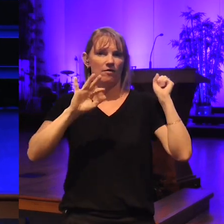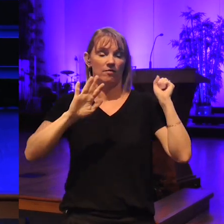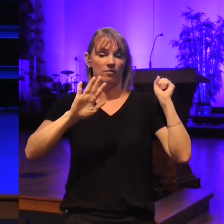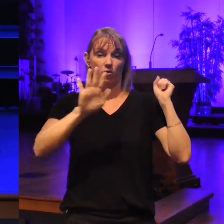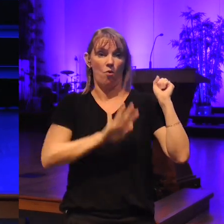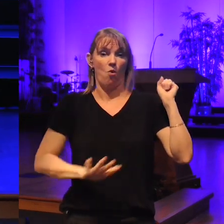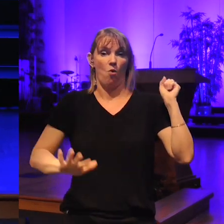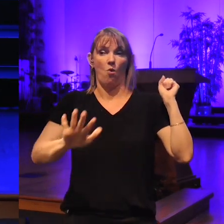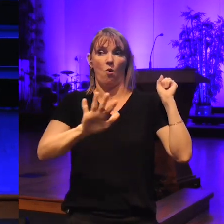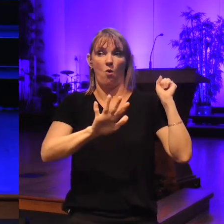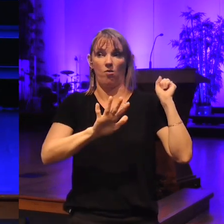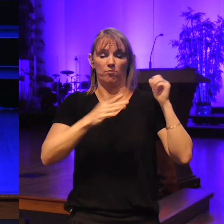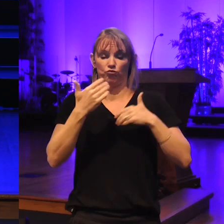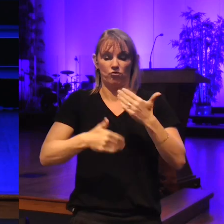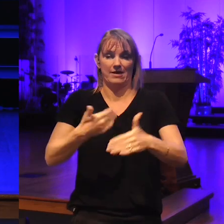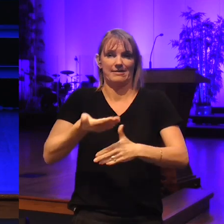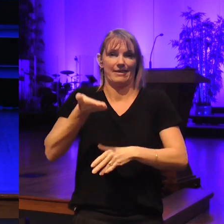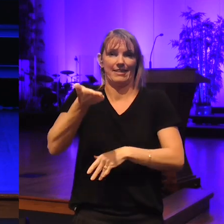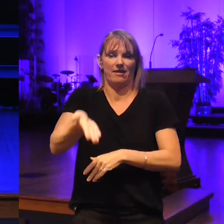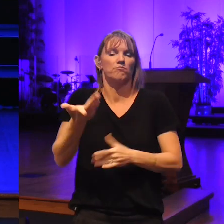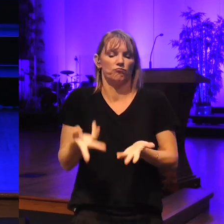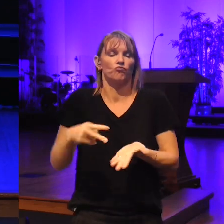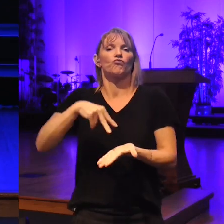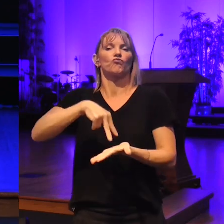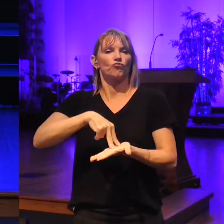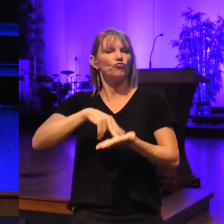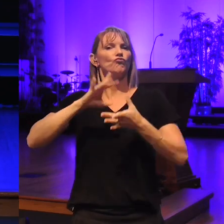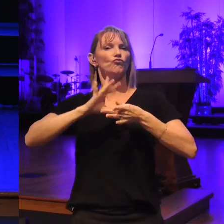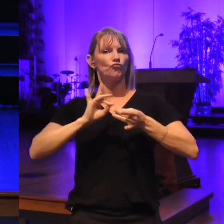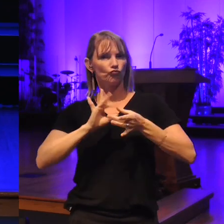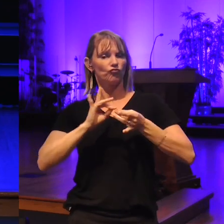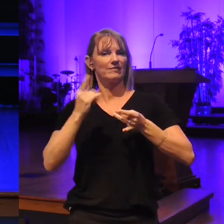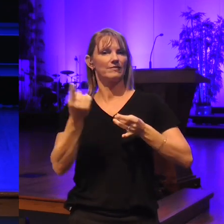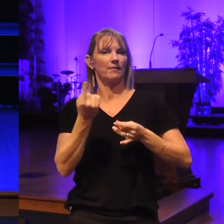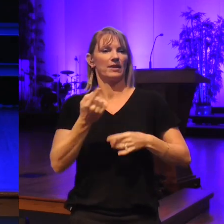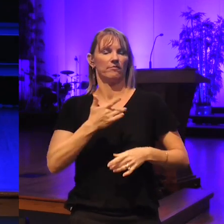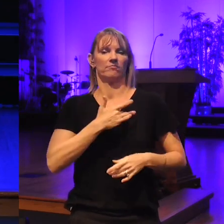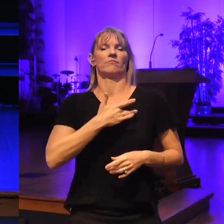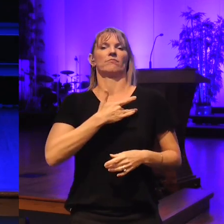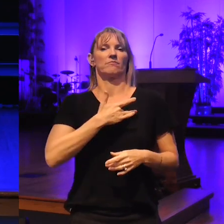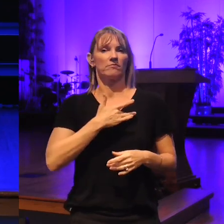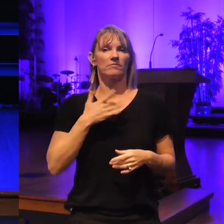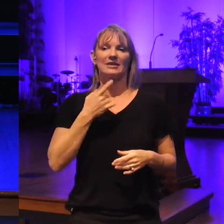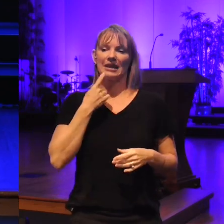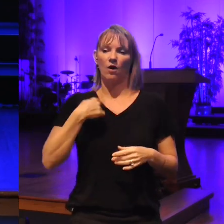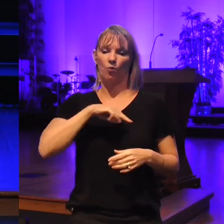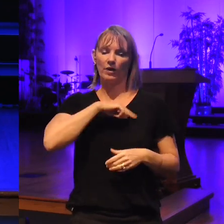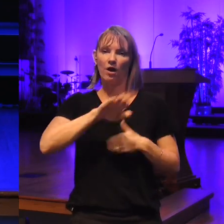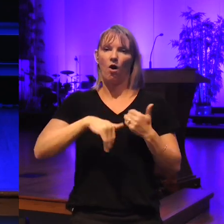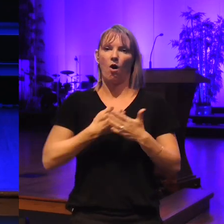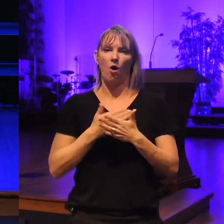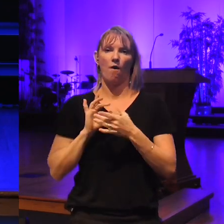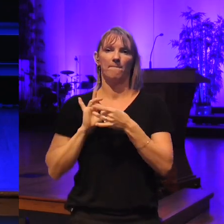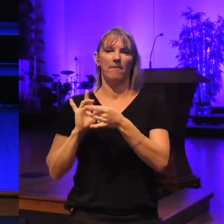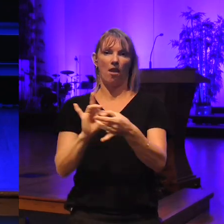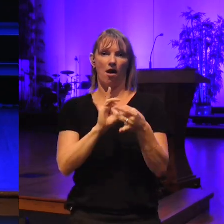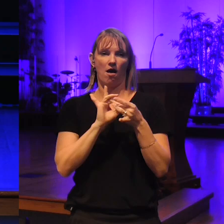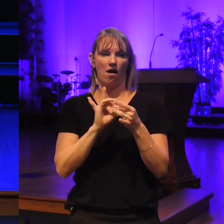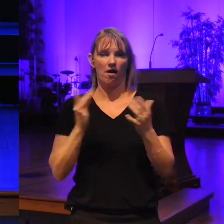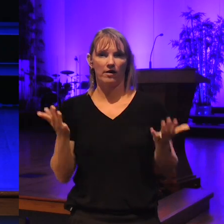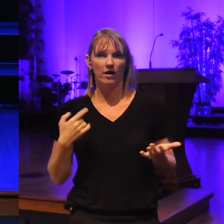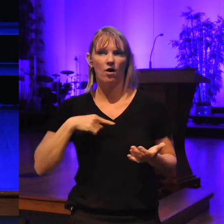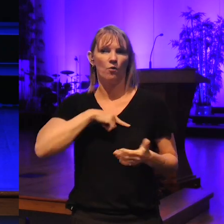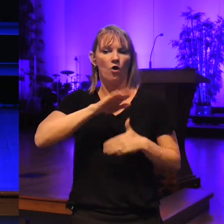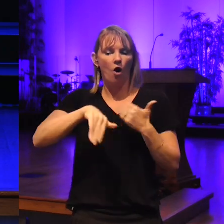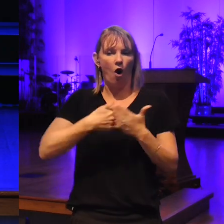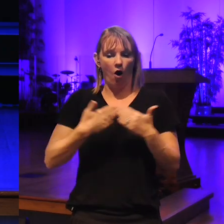whole process there, he got up and he shared something that really touched me. He said, we all belong here. We